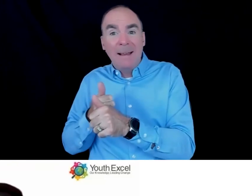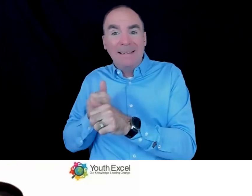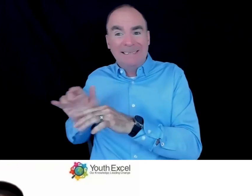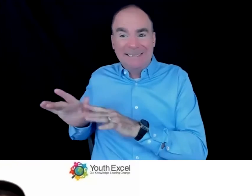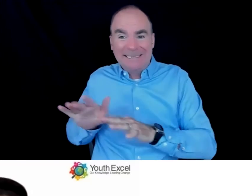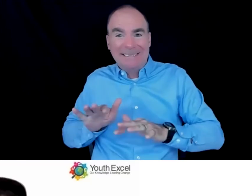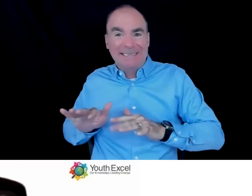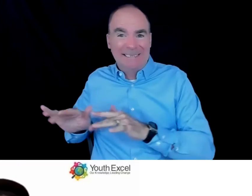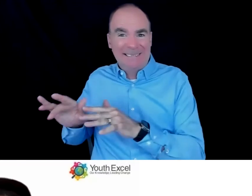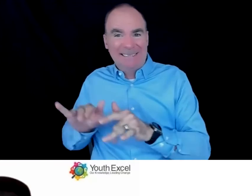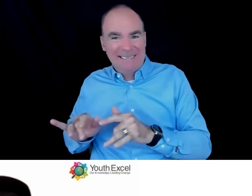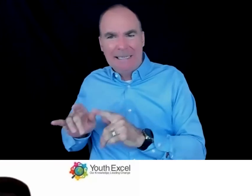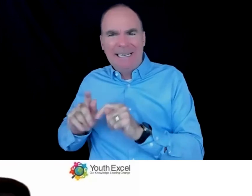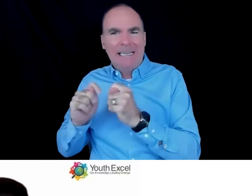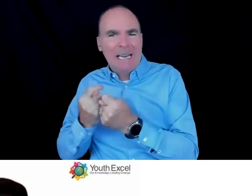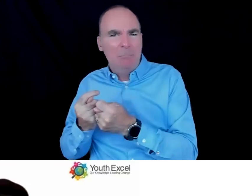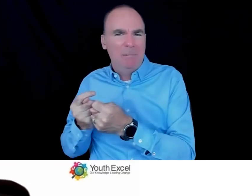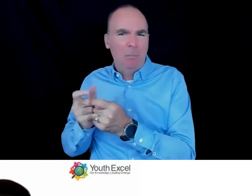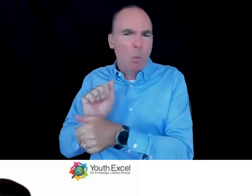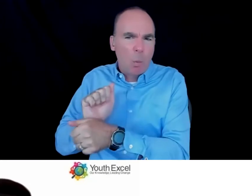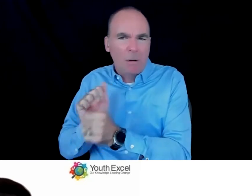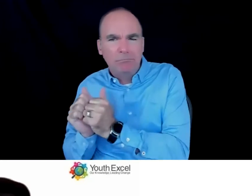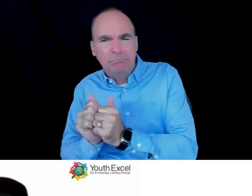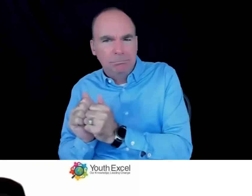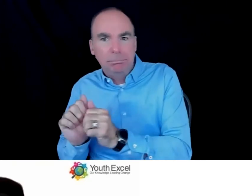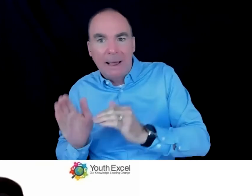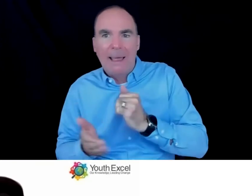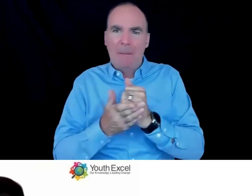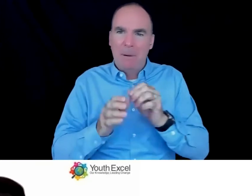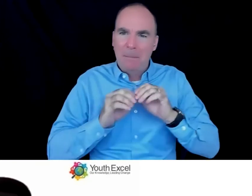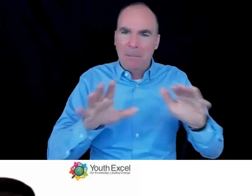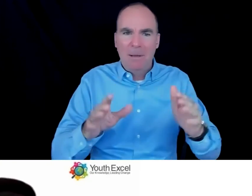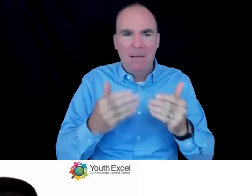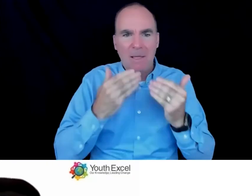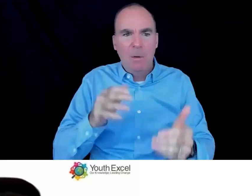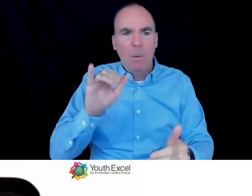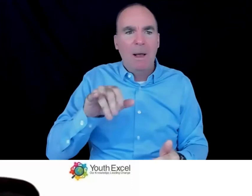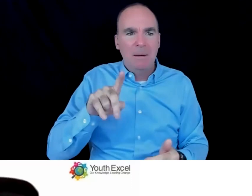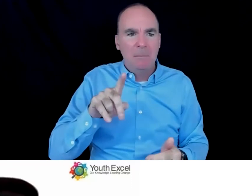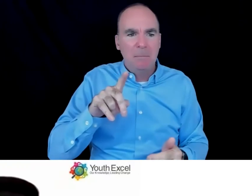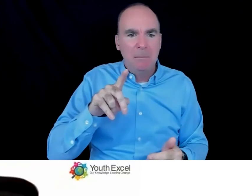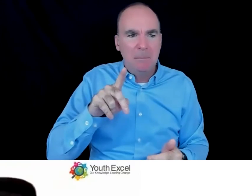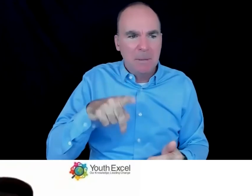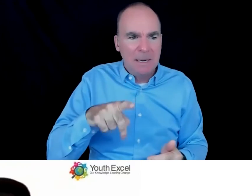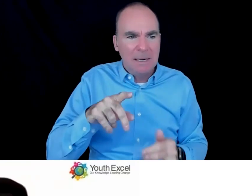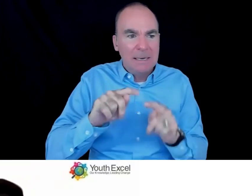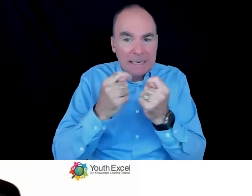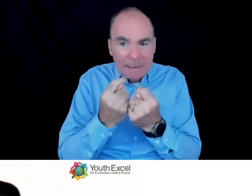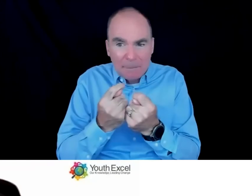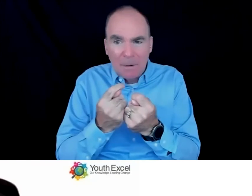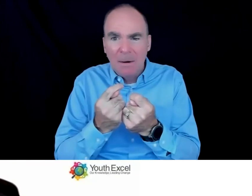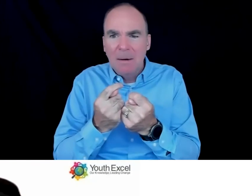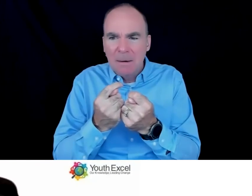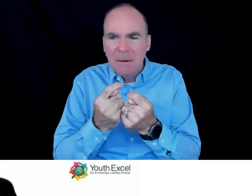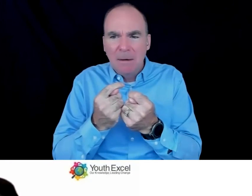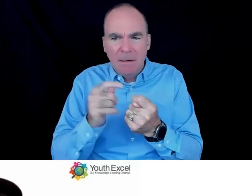this one, and we really do appreciate all your efforts. I also want to thank the YP2LE team at Making Sense International. They've